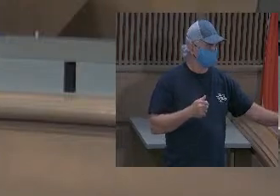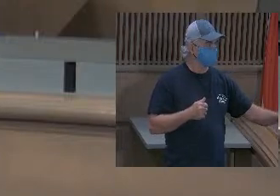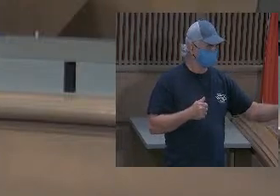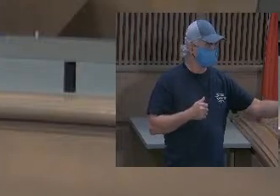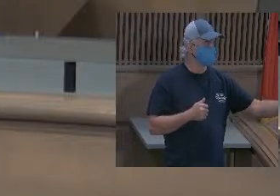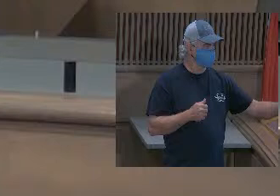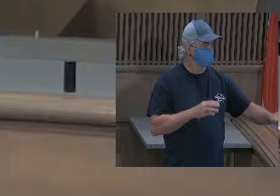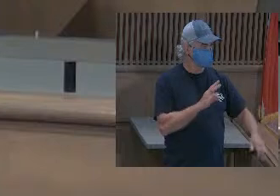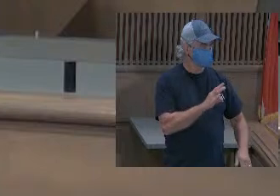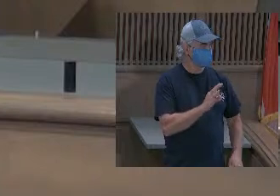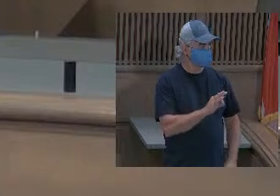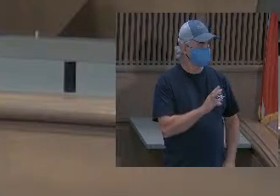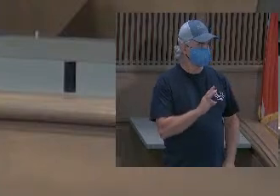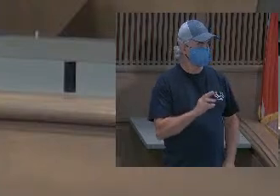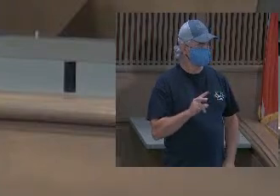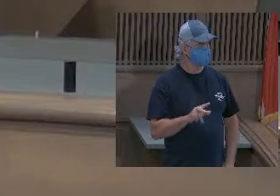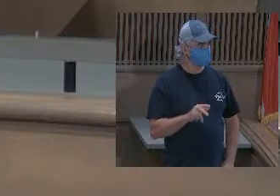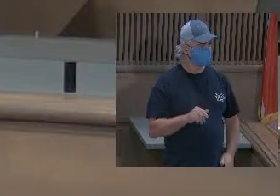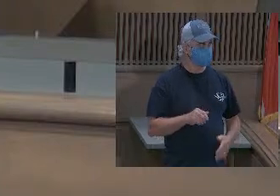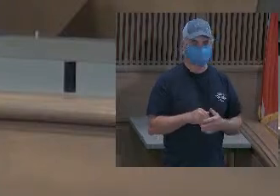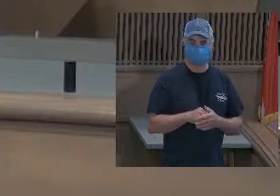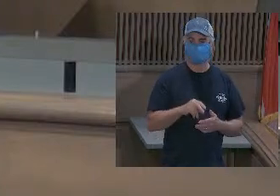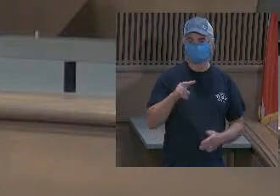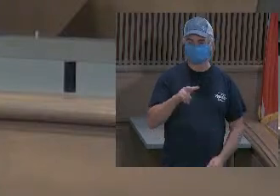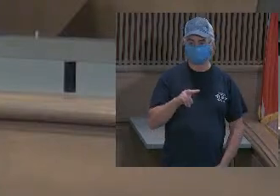my MD.